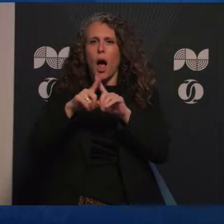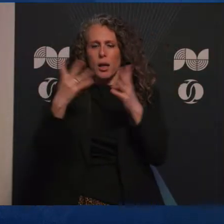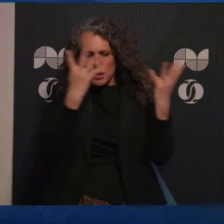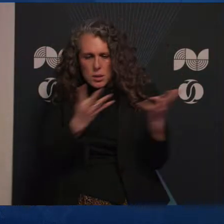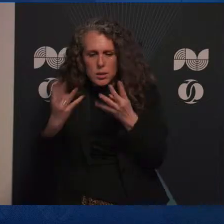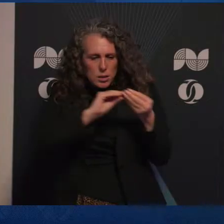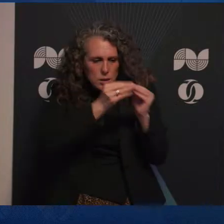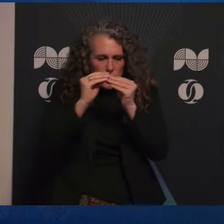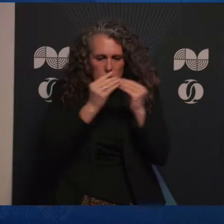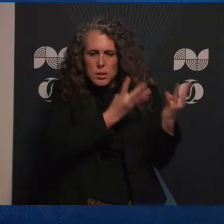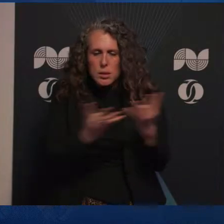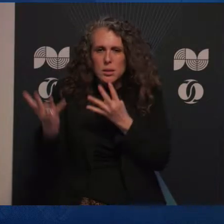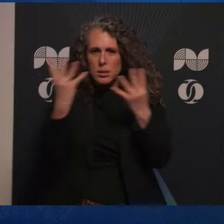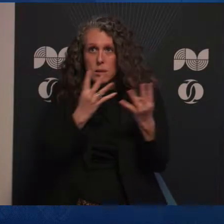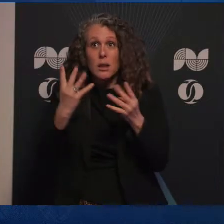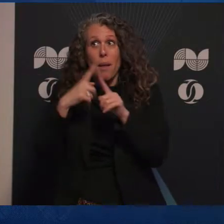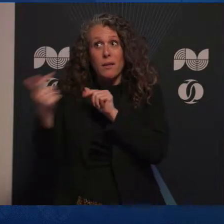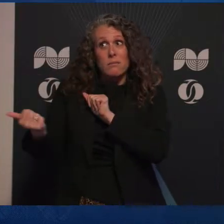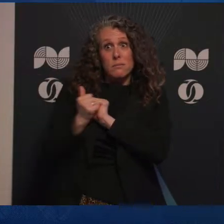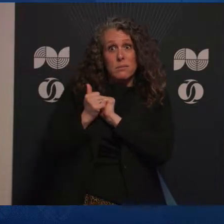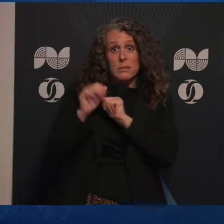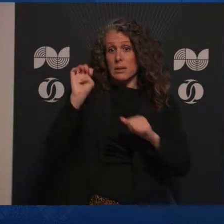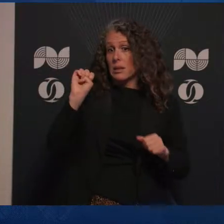and a partner of the EBRD as well.